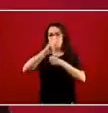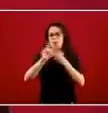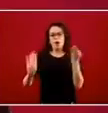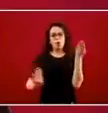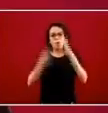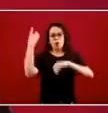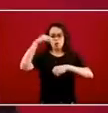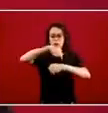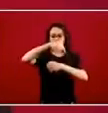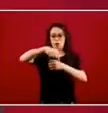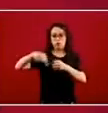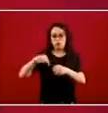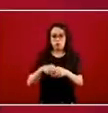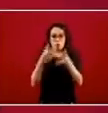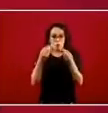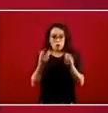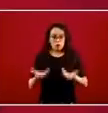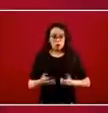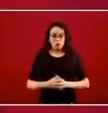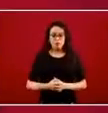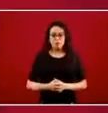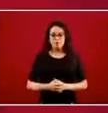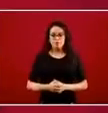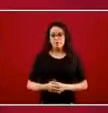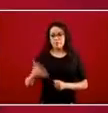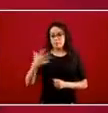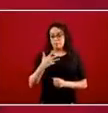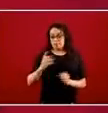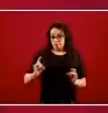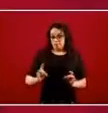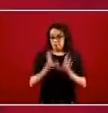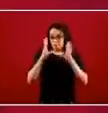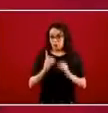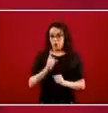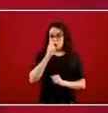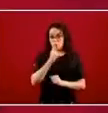production, has a lot of mass production industries,